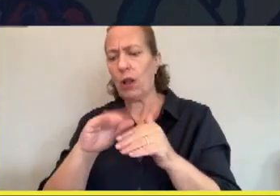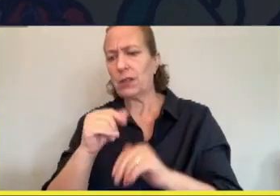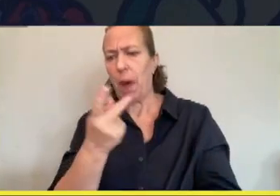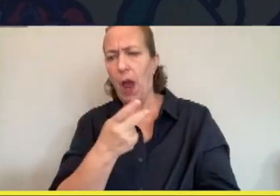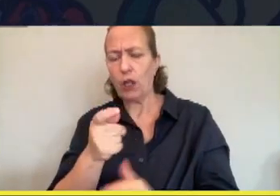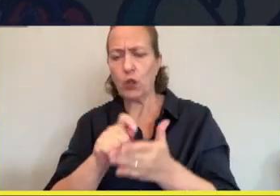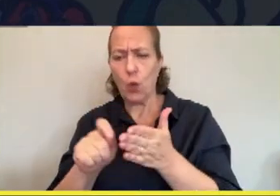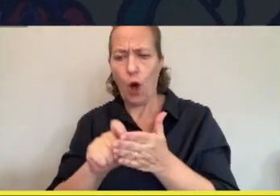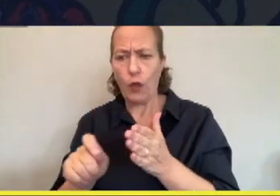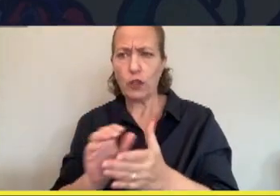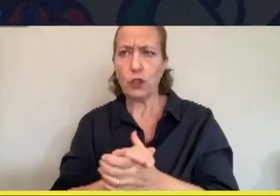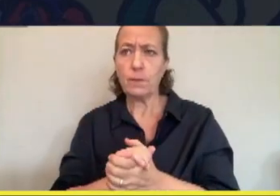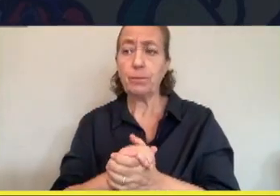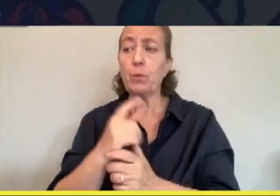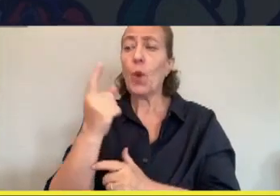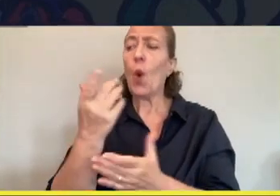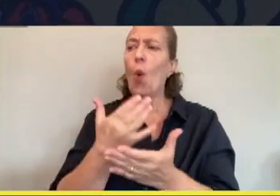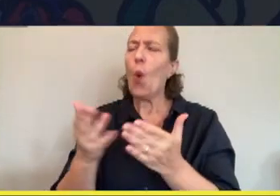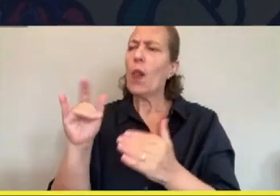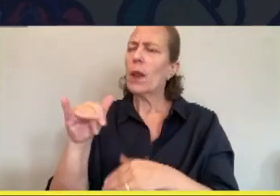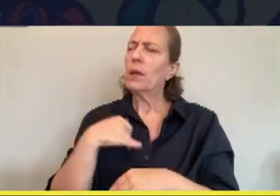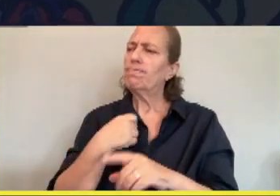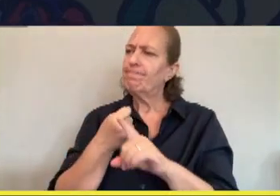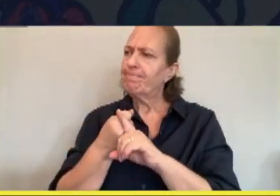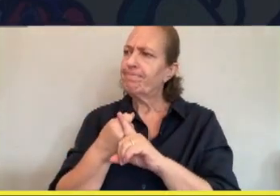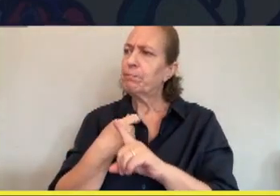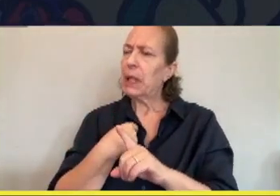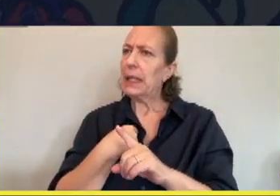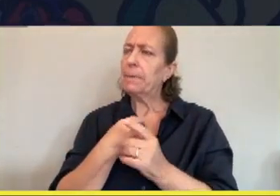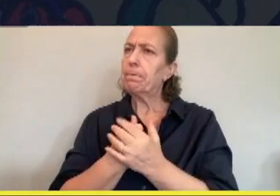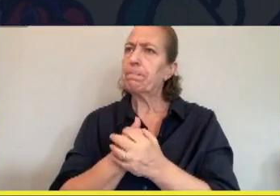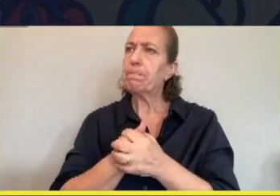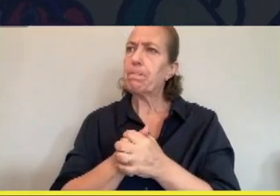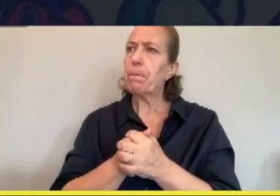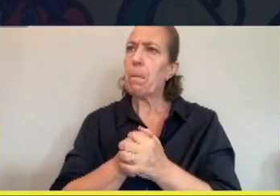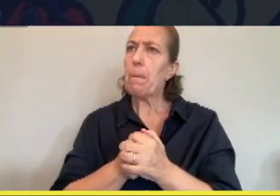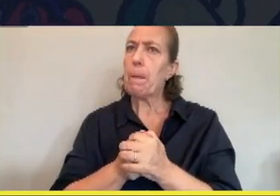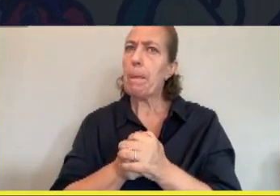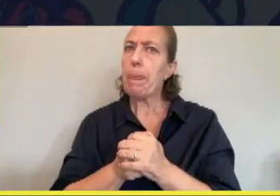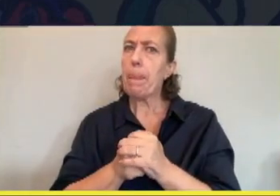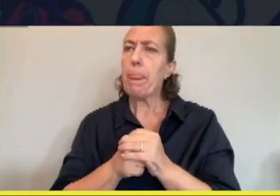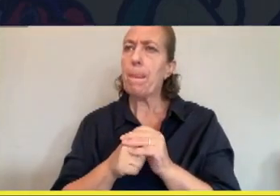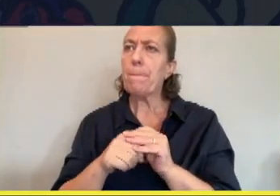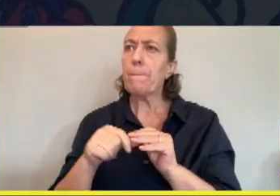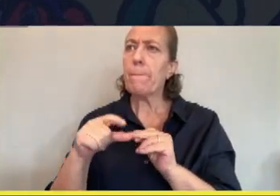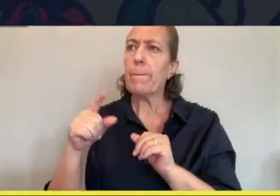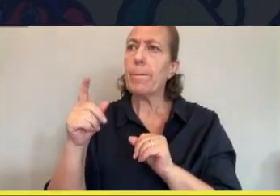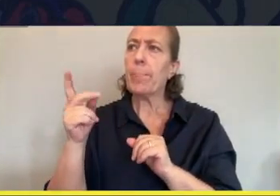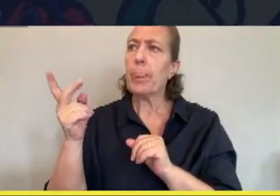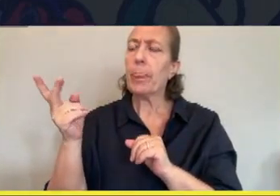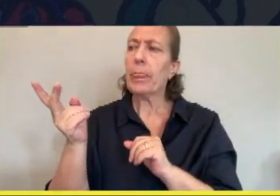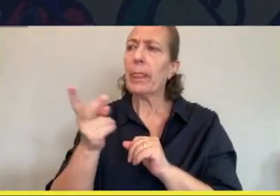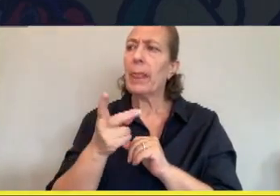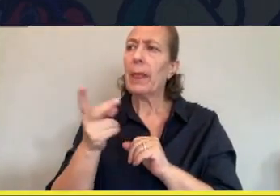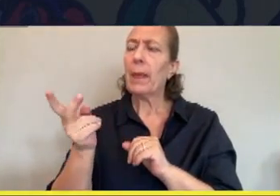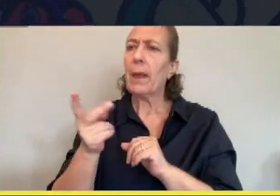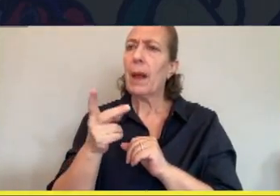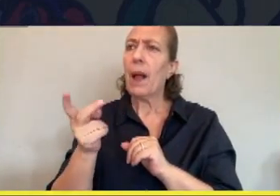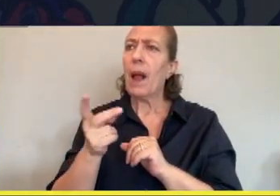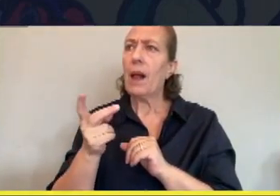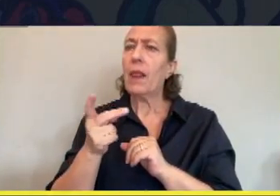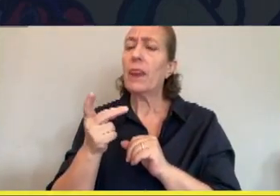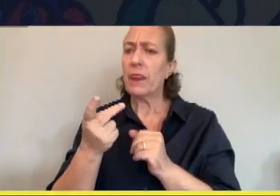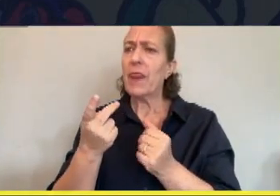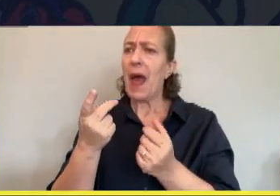thing that strikes me is that they put out solutions to a lot of these problems, and these solutions have